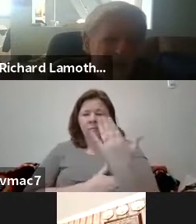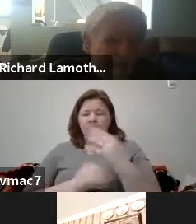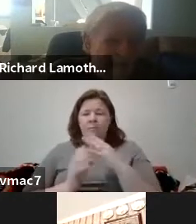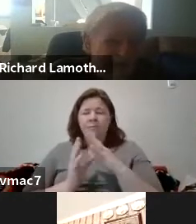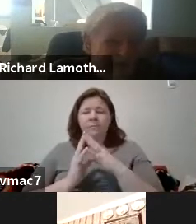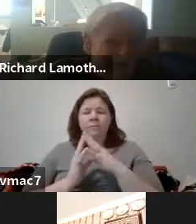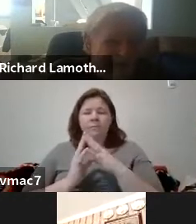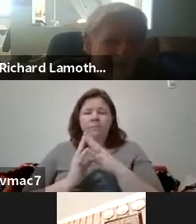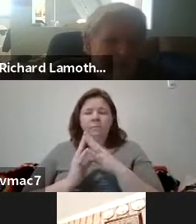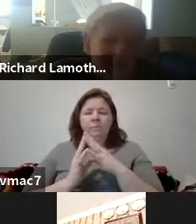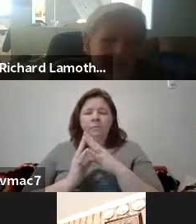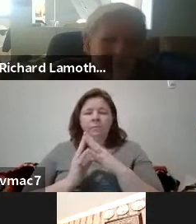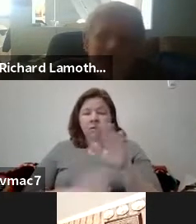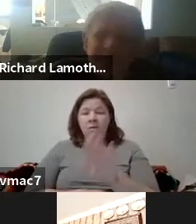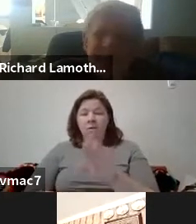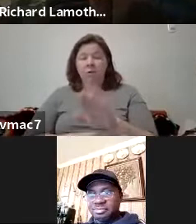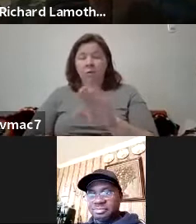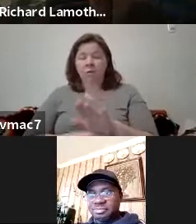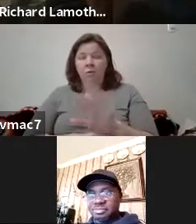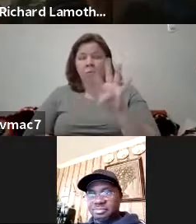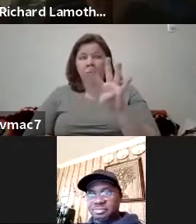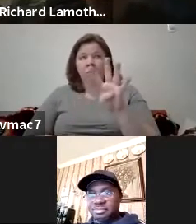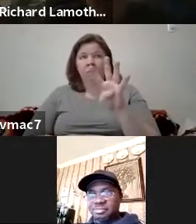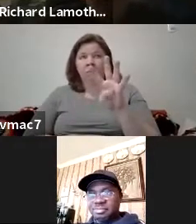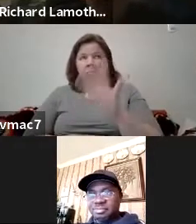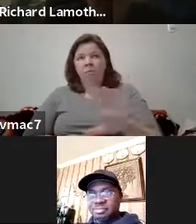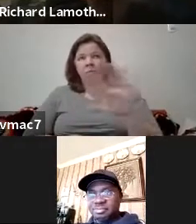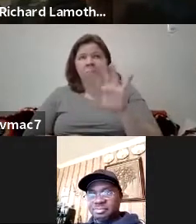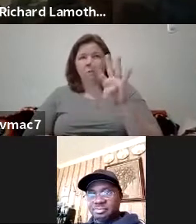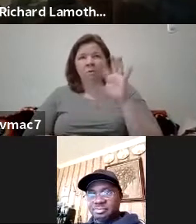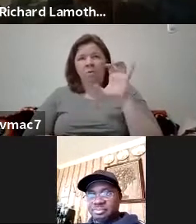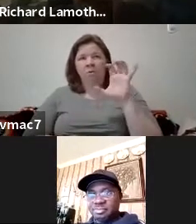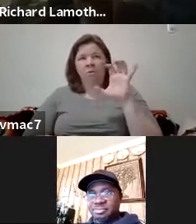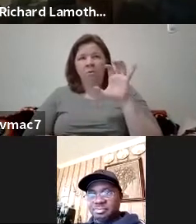not even this morning, this afternoon, it was on 400. When I looked,